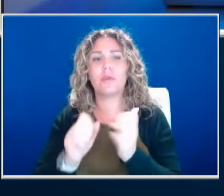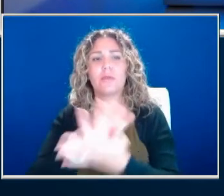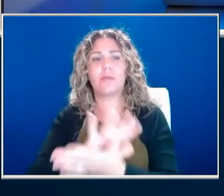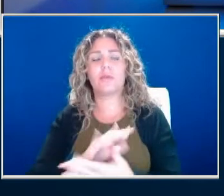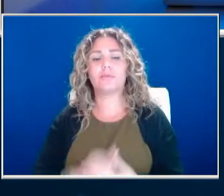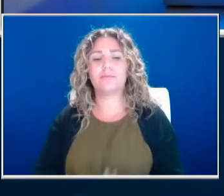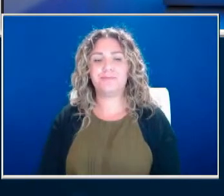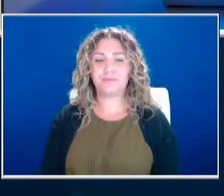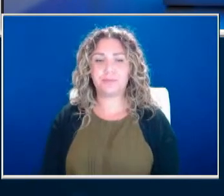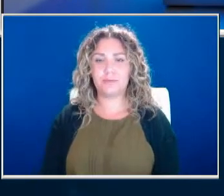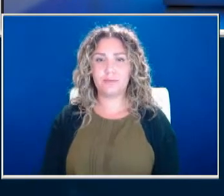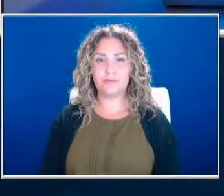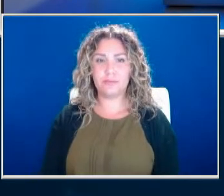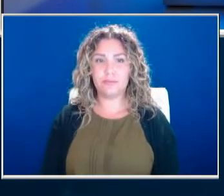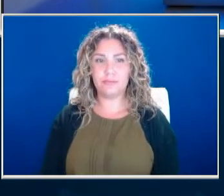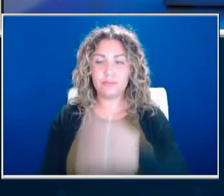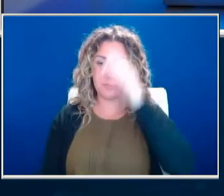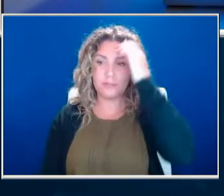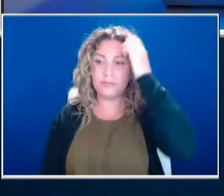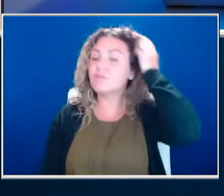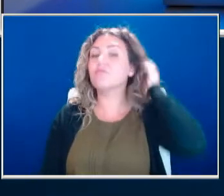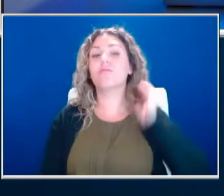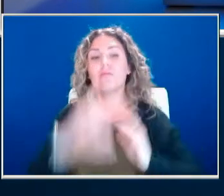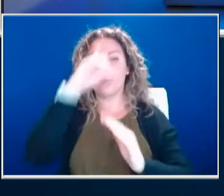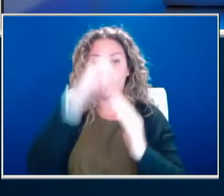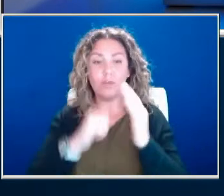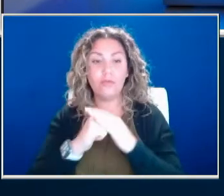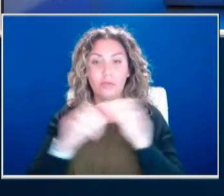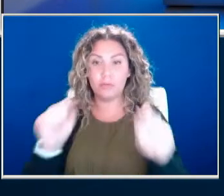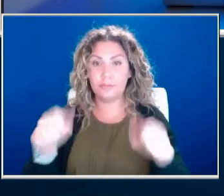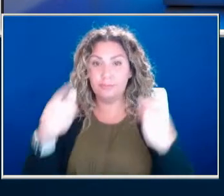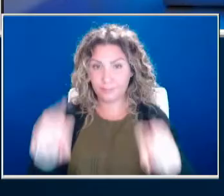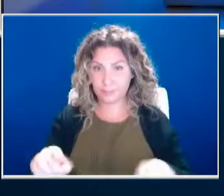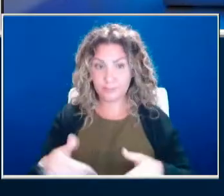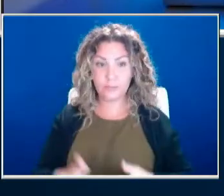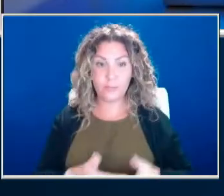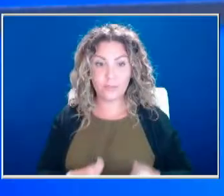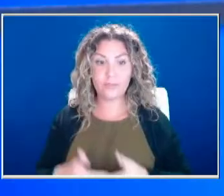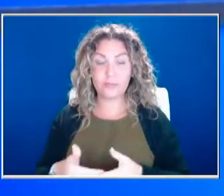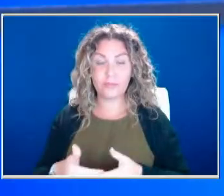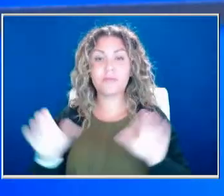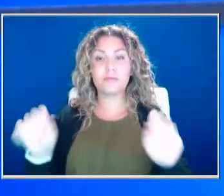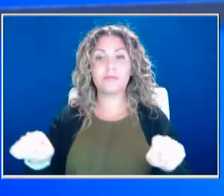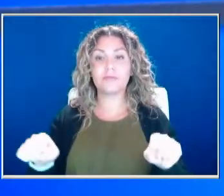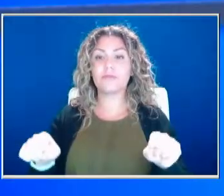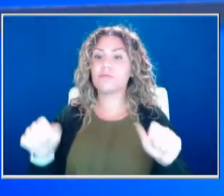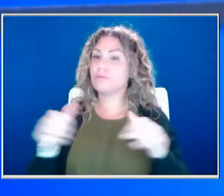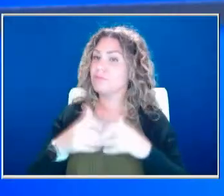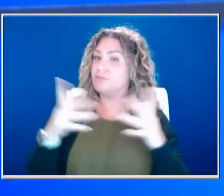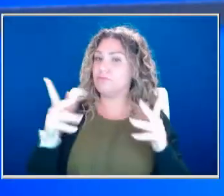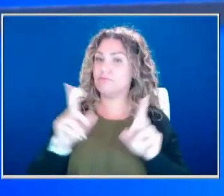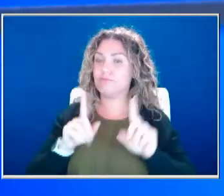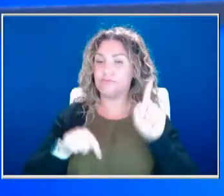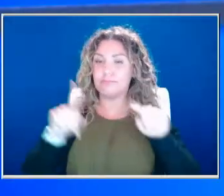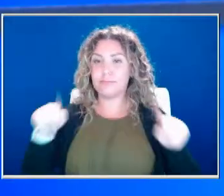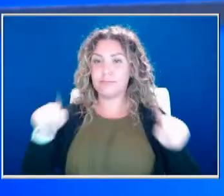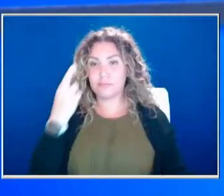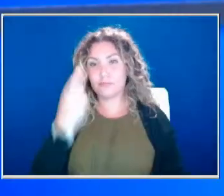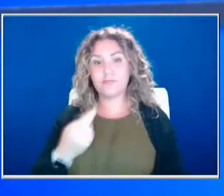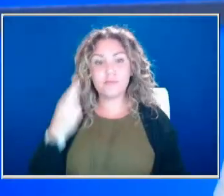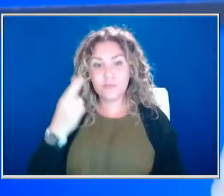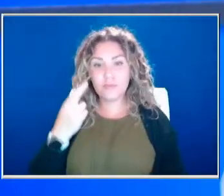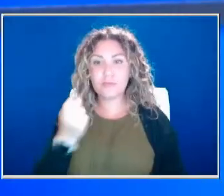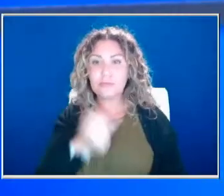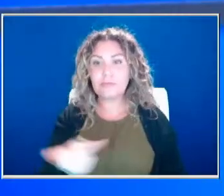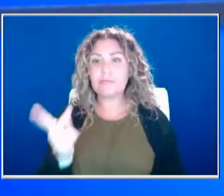So strokes can present in babies. There are a number of different reasons. Some of them could